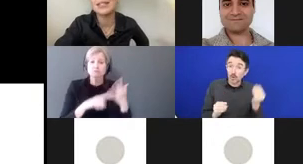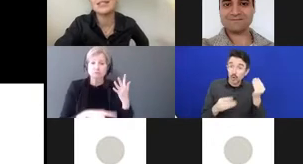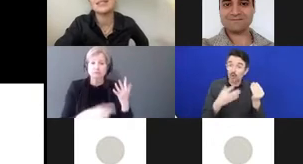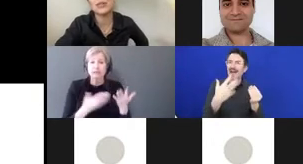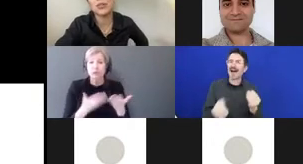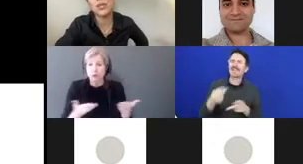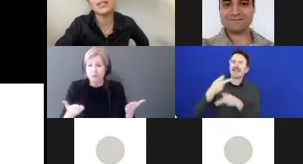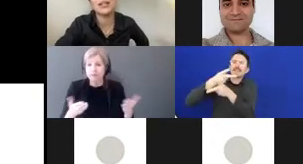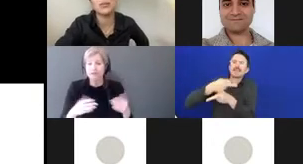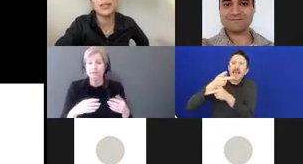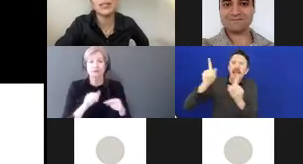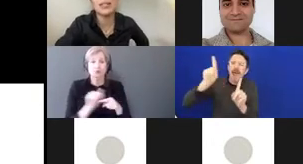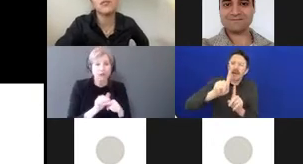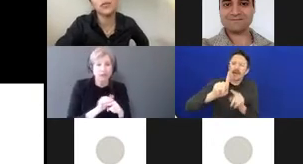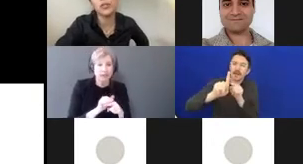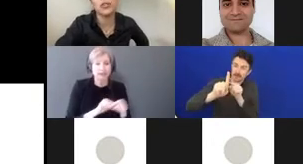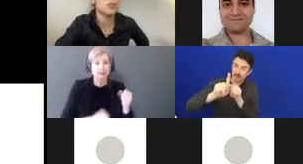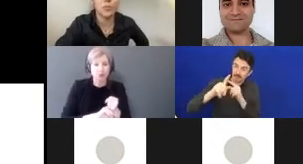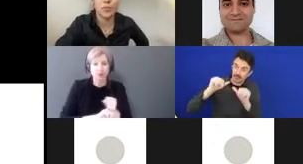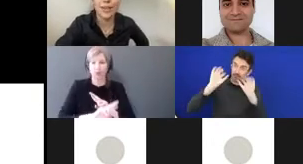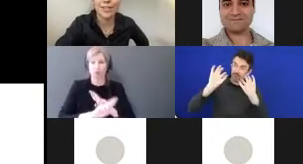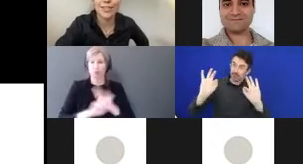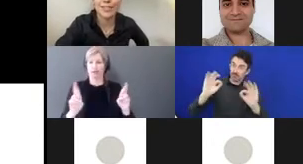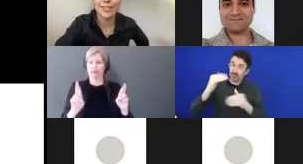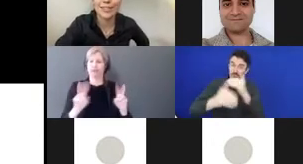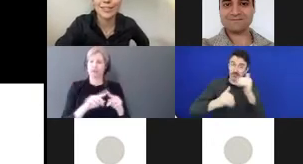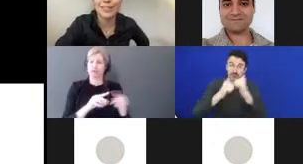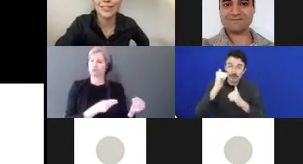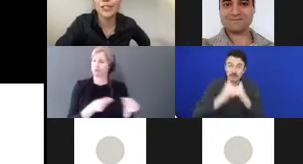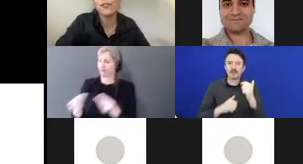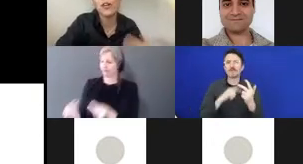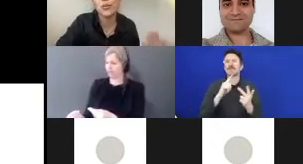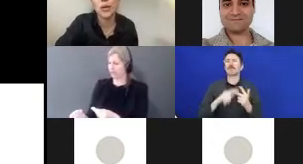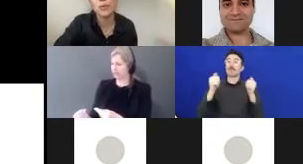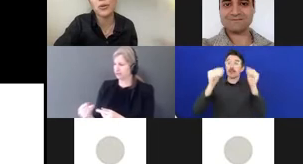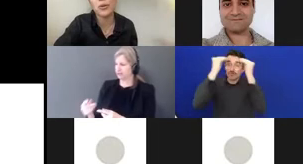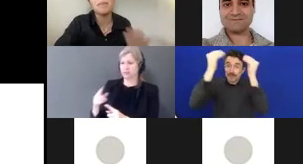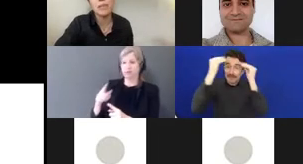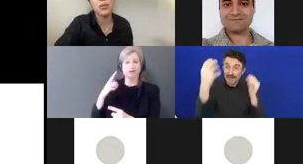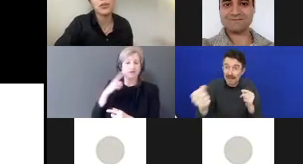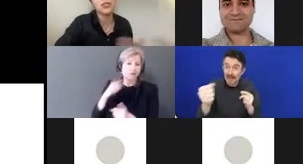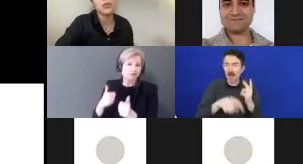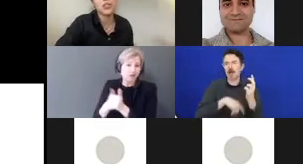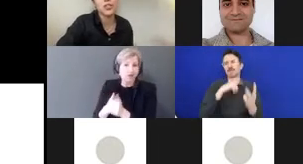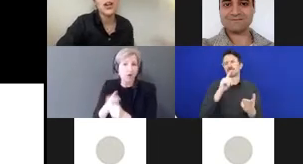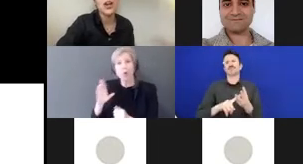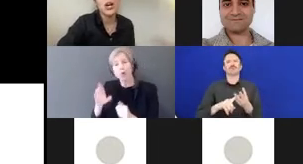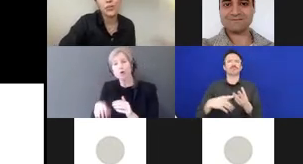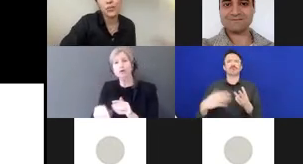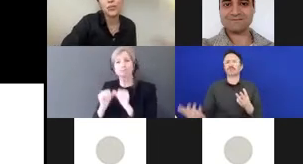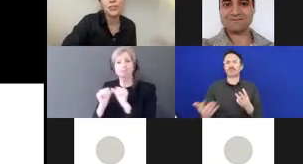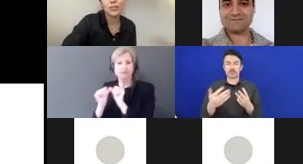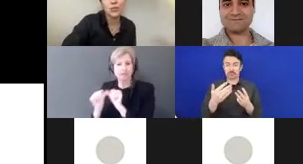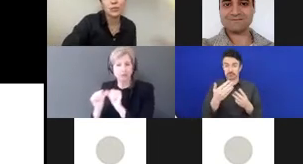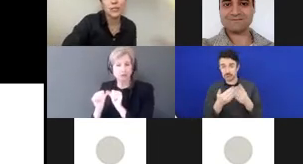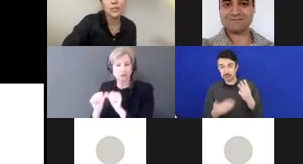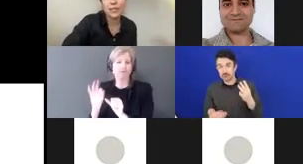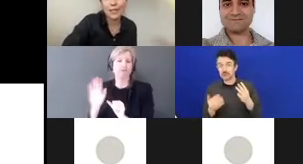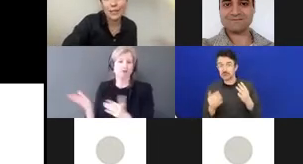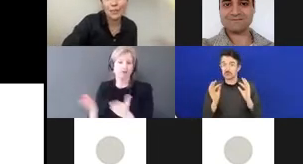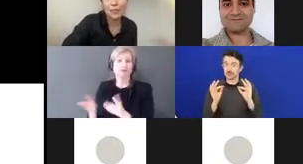equipment, the necessary training that was needed to provide the follow-up, or at least the minimal continuation of services during